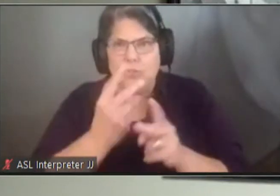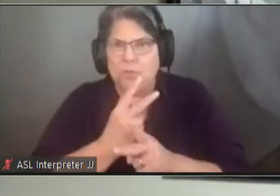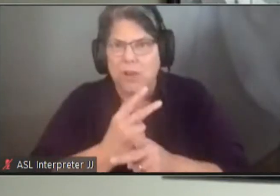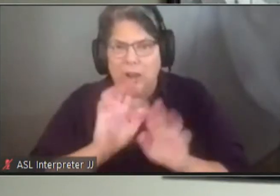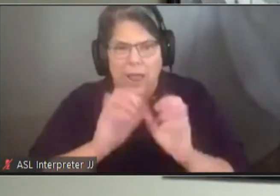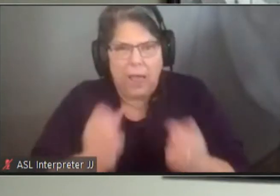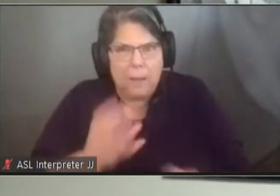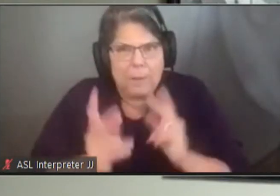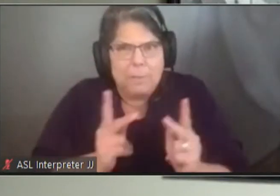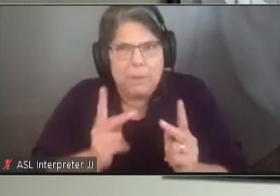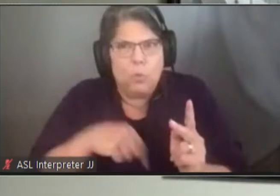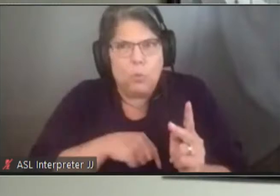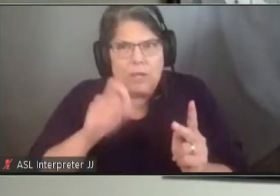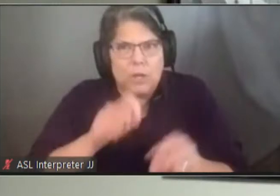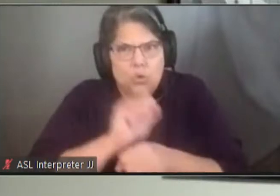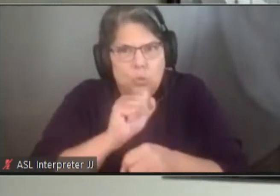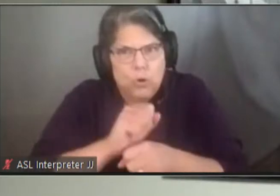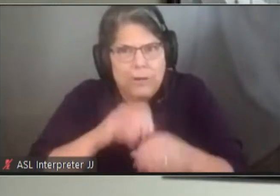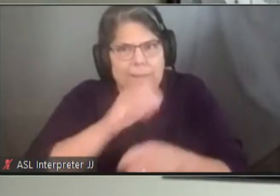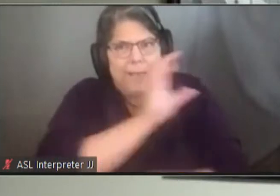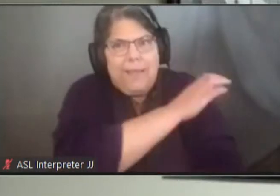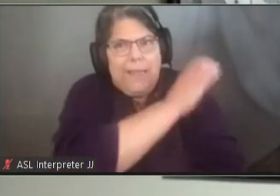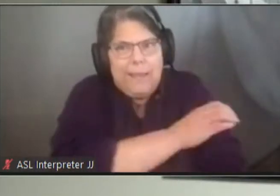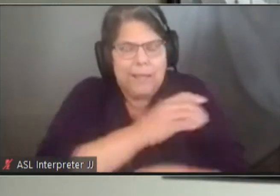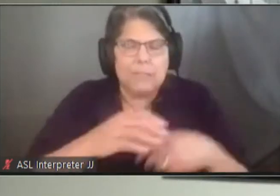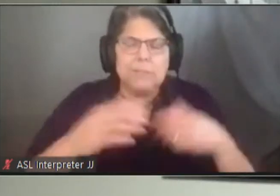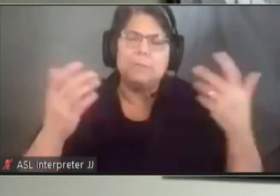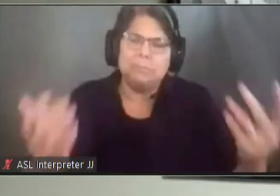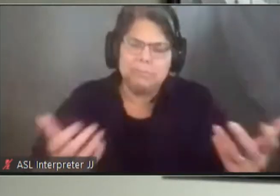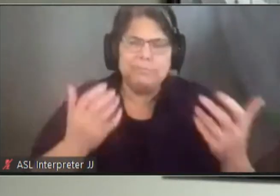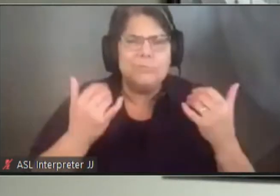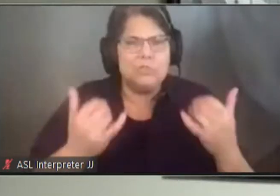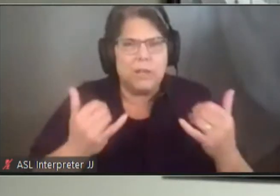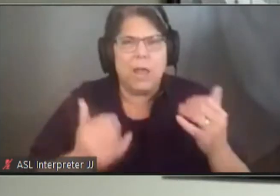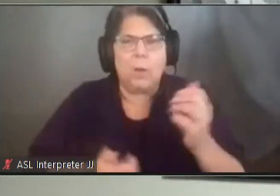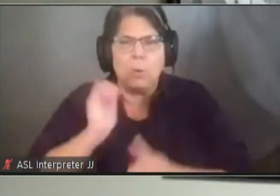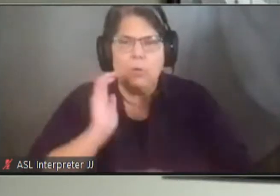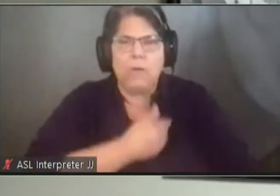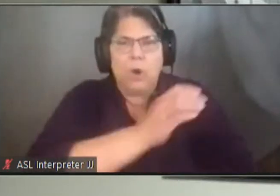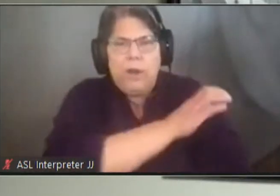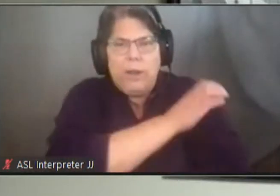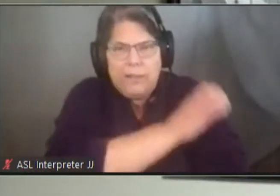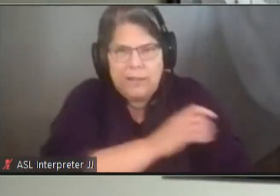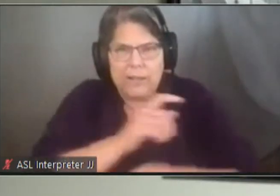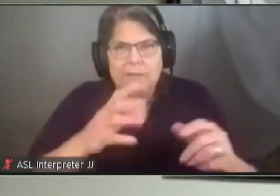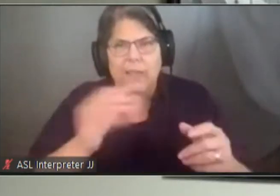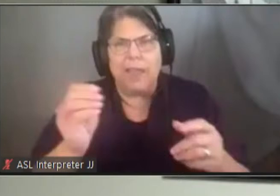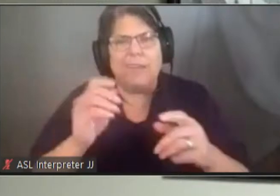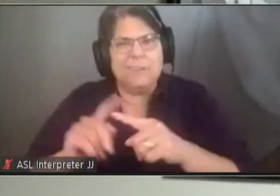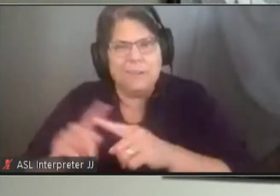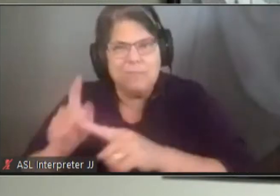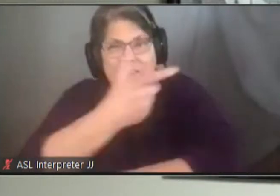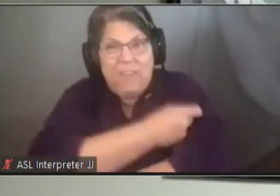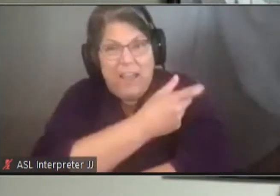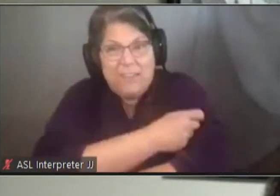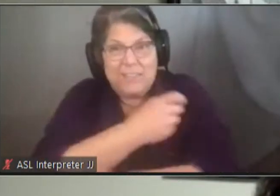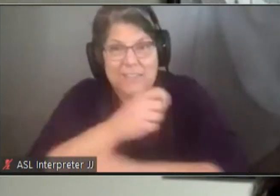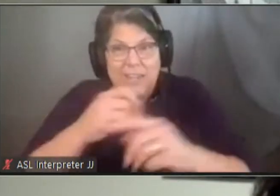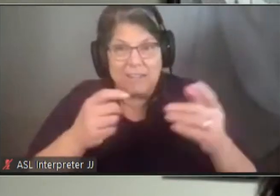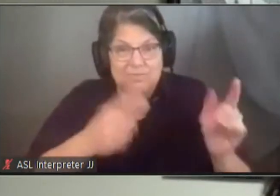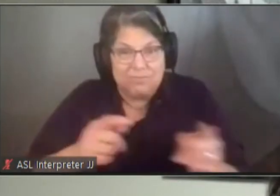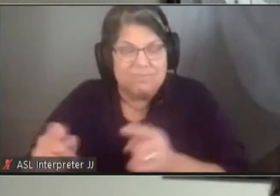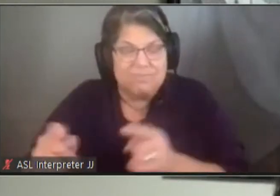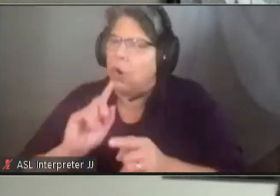these, but at this point, the majority of our clinics or events are second dose. And part of the